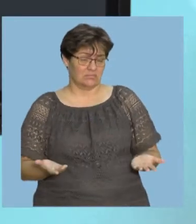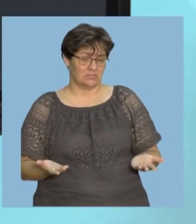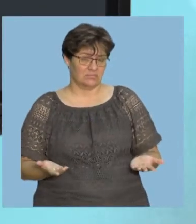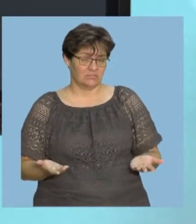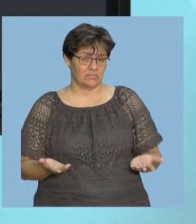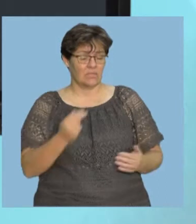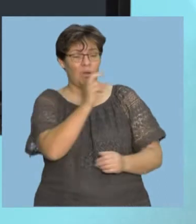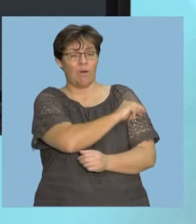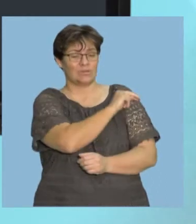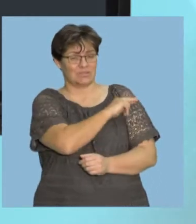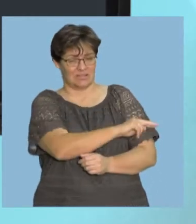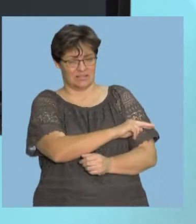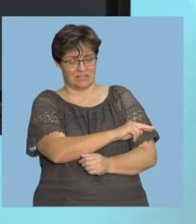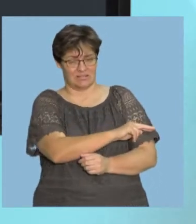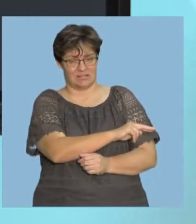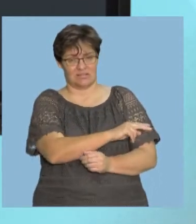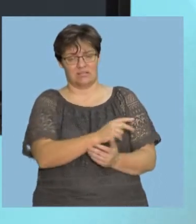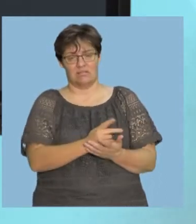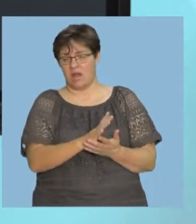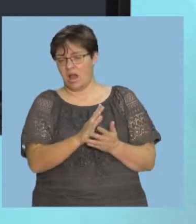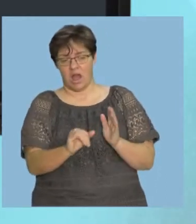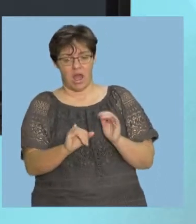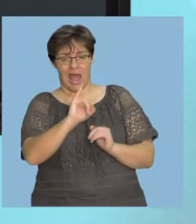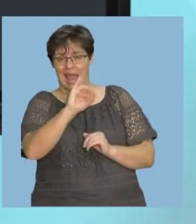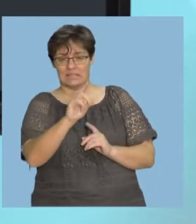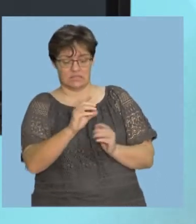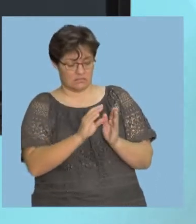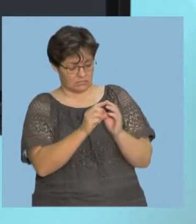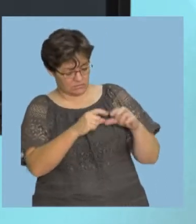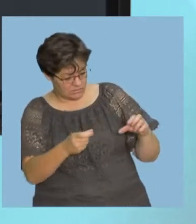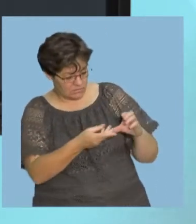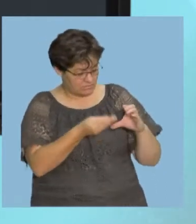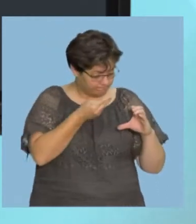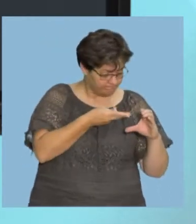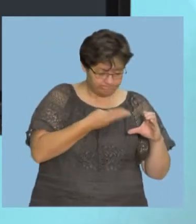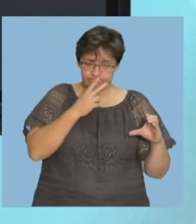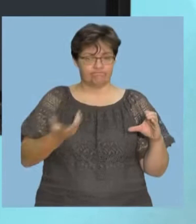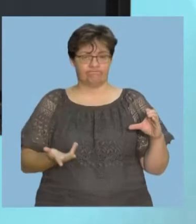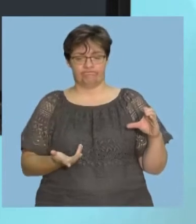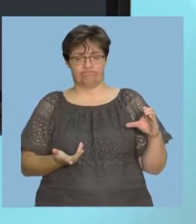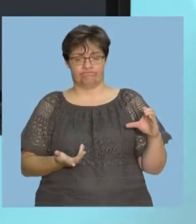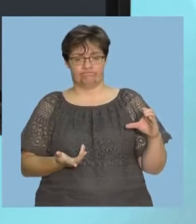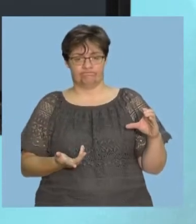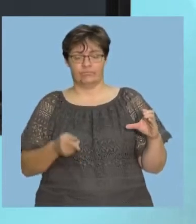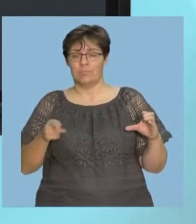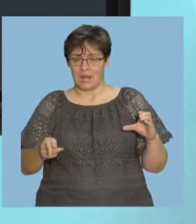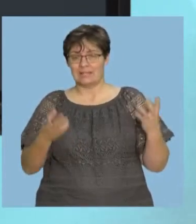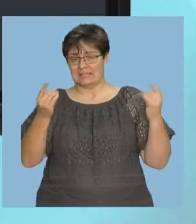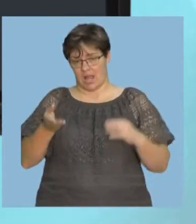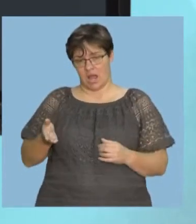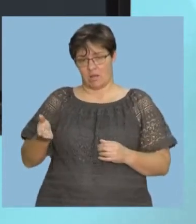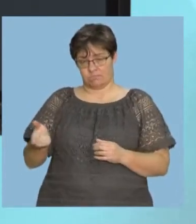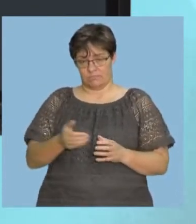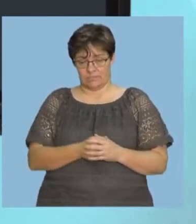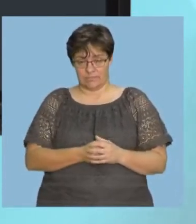that they were in the hospital and no identification or something like of that nature. But we still have the statistics for